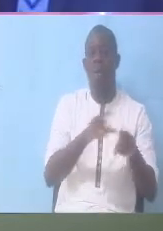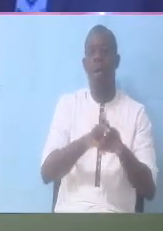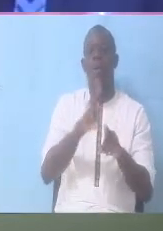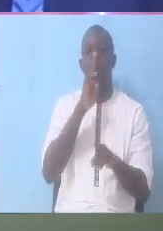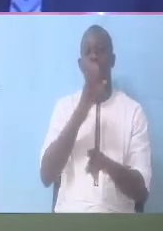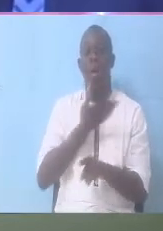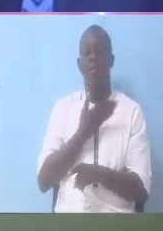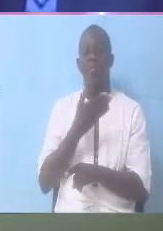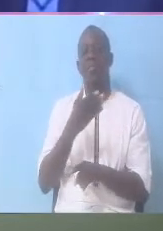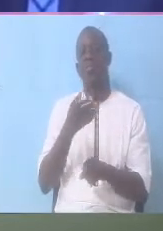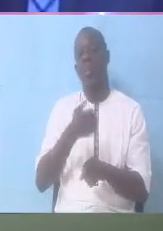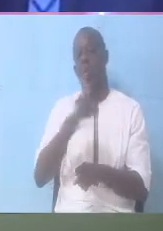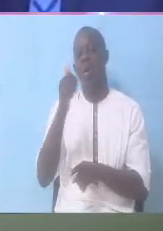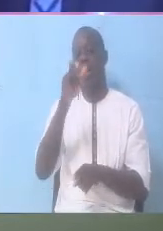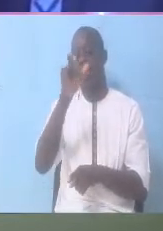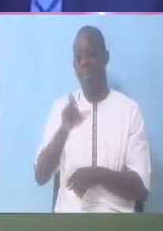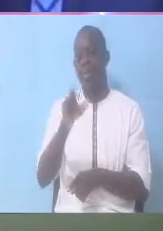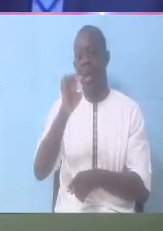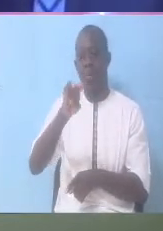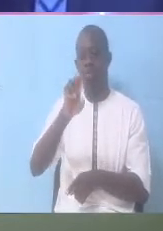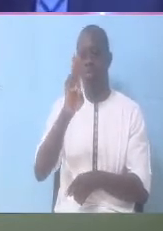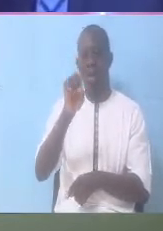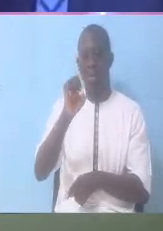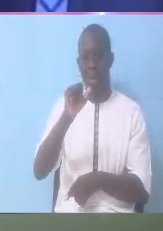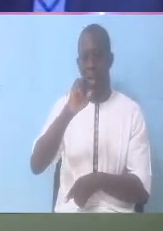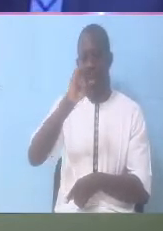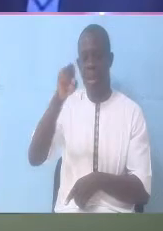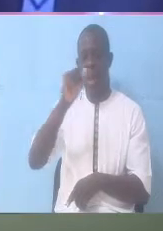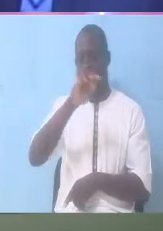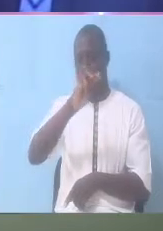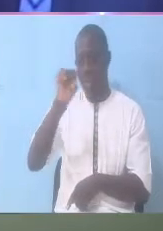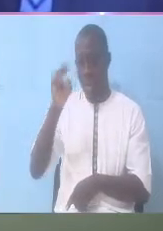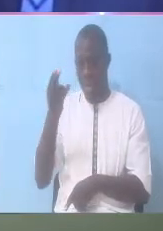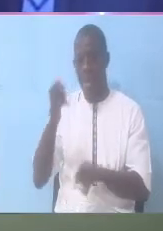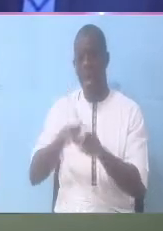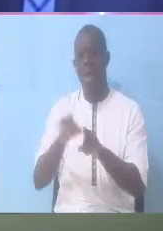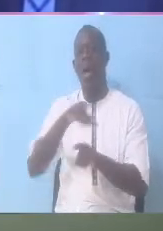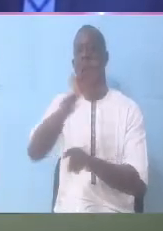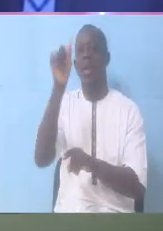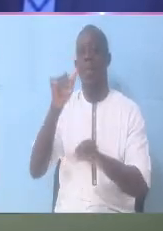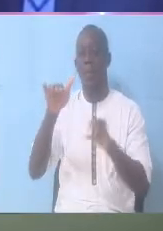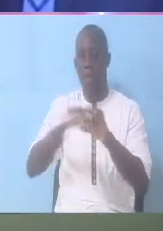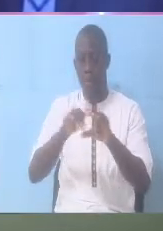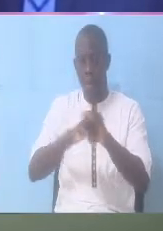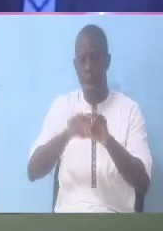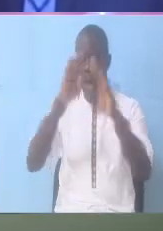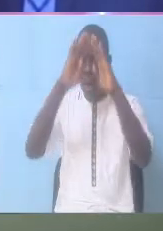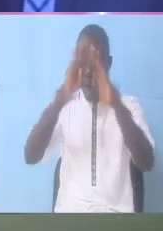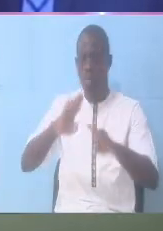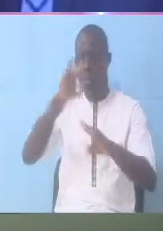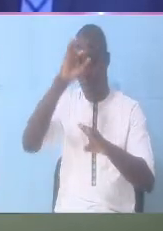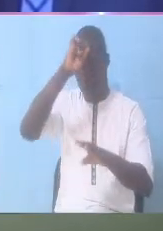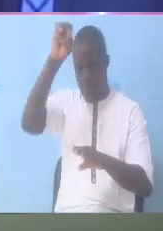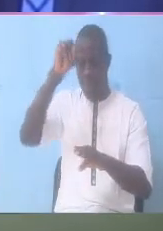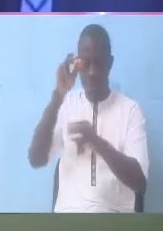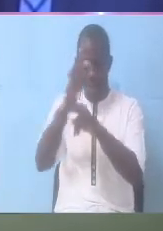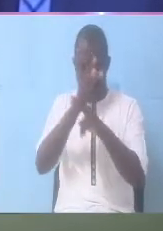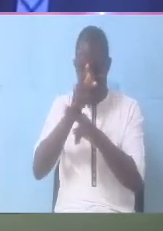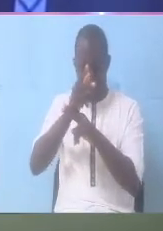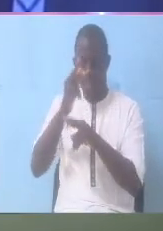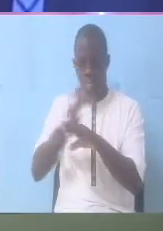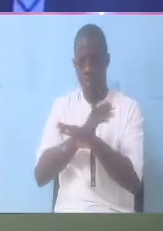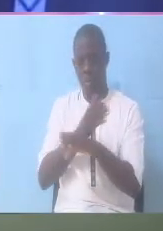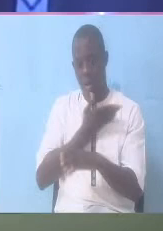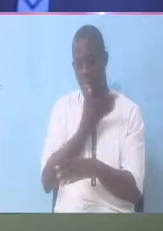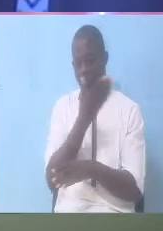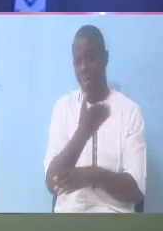Bombardier and members of the state guard. And menu ye nata ye ta police wol bulo kono katara ye la maroto wollem bombarde ani molla min yalon ko be